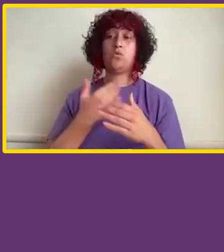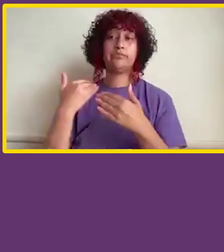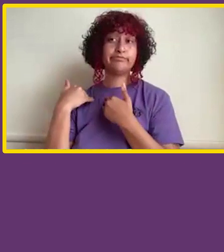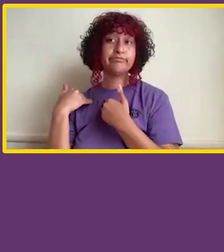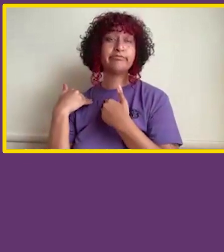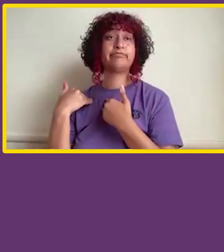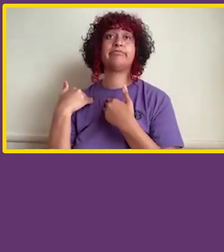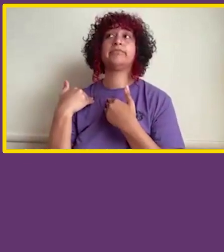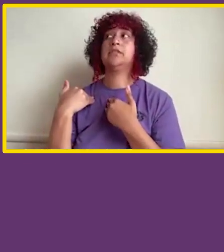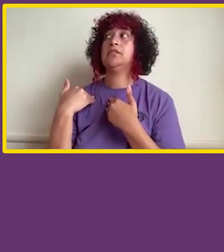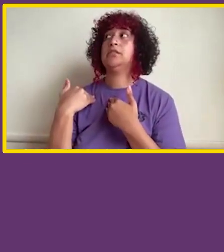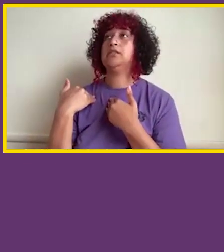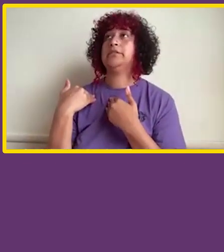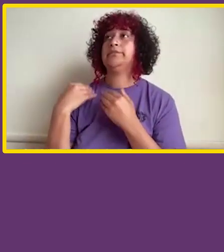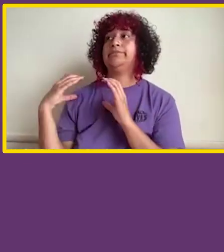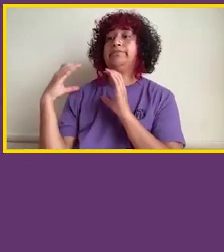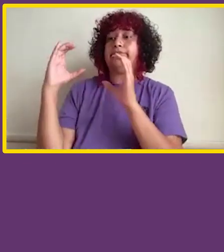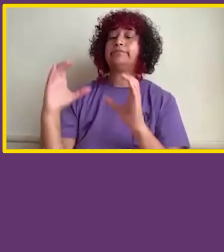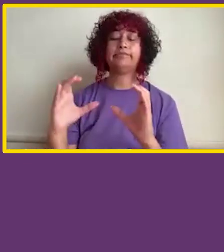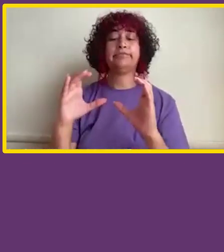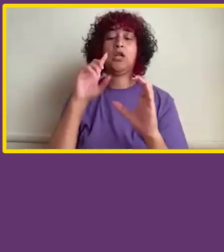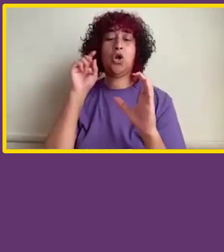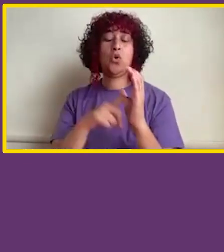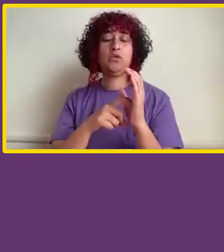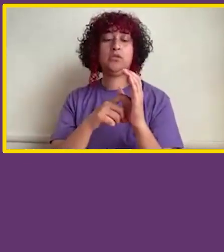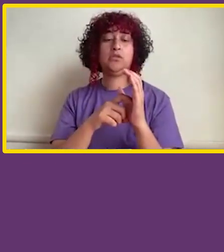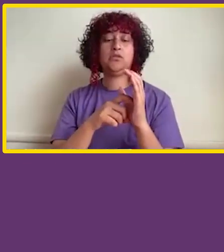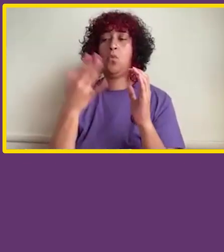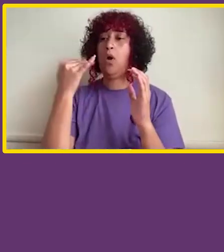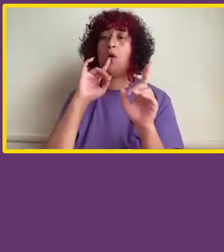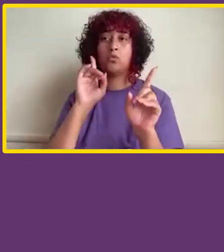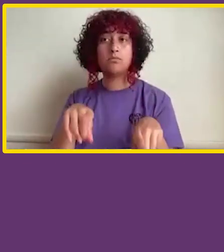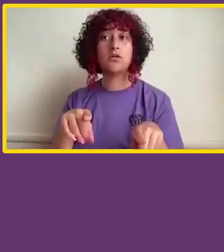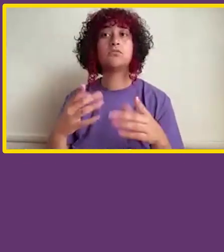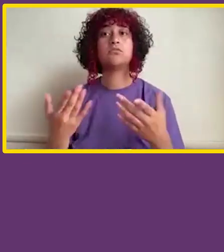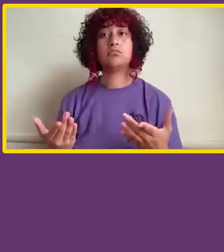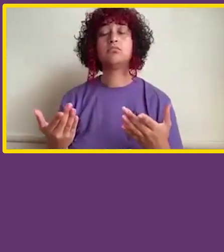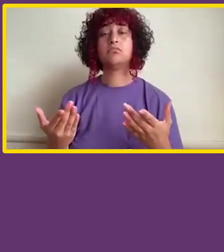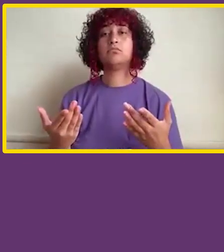of unpack what's causing the reactions that we have. Mm.